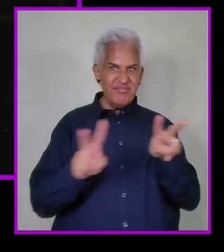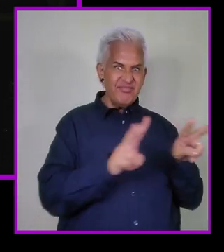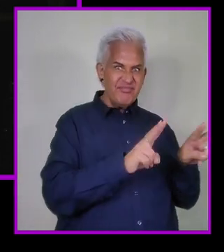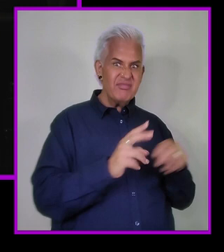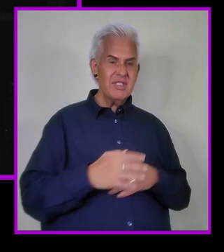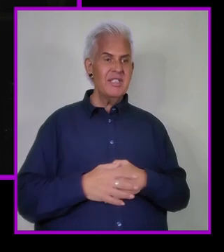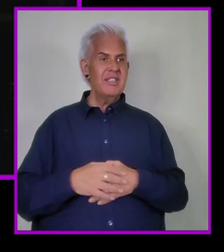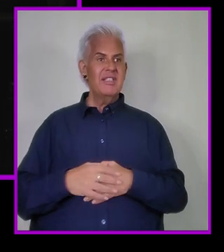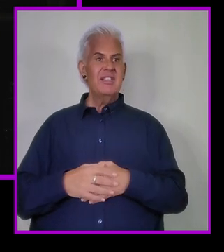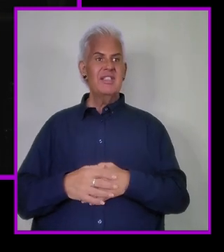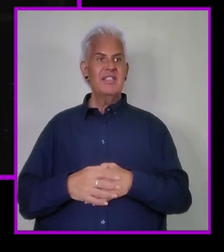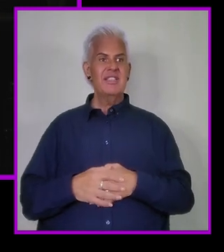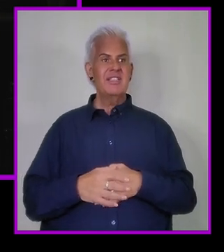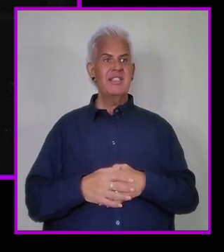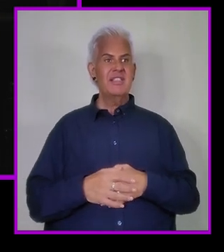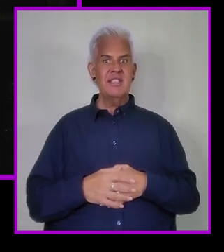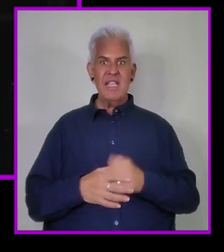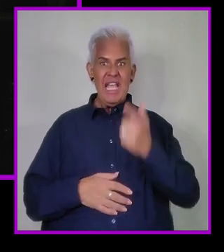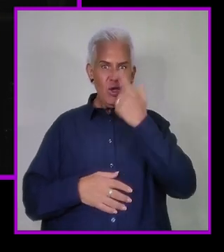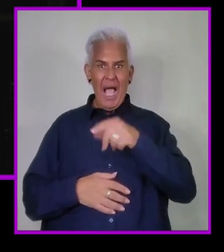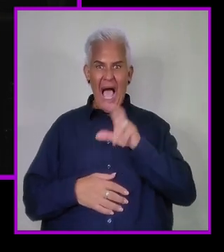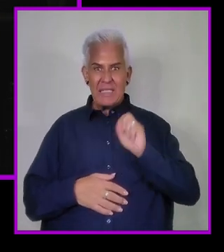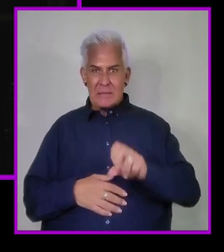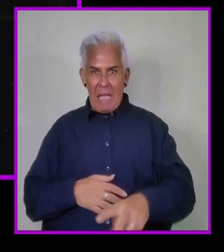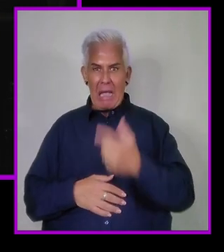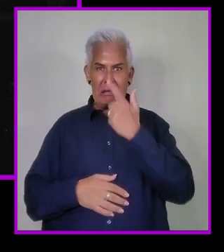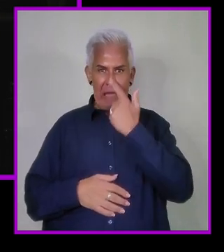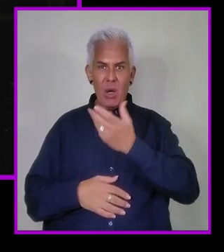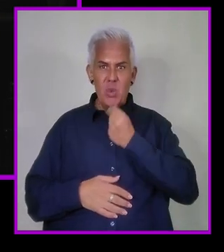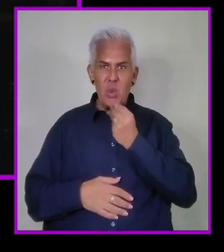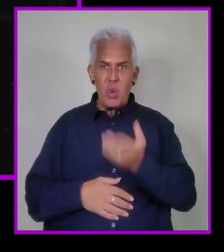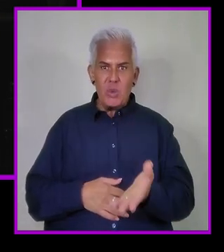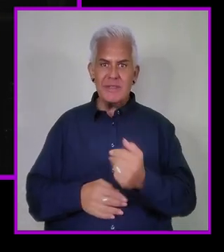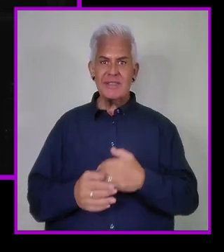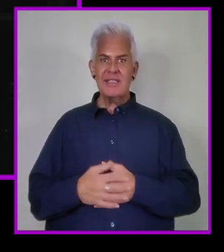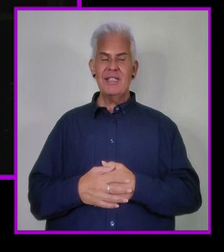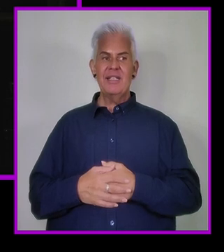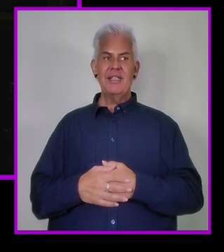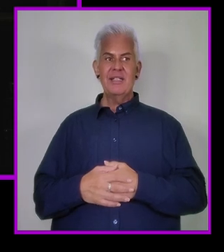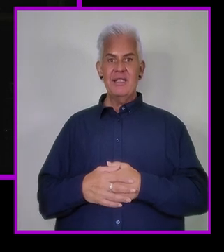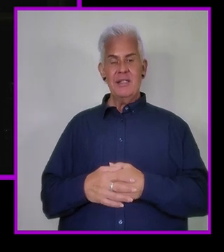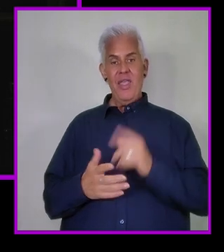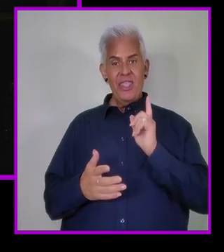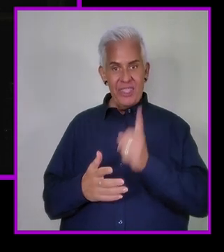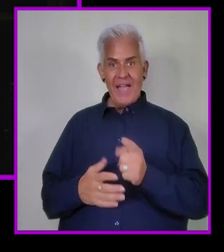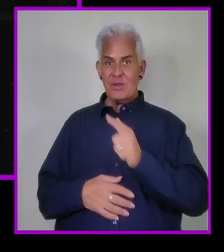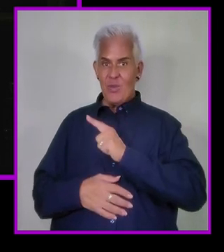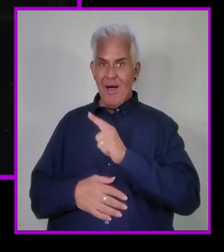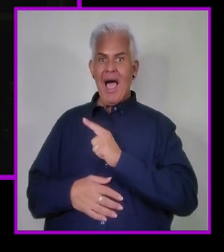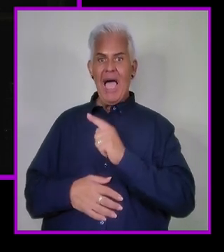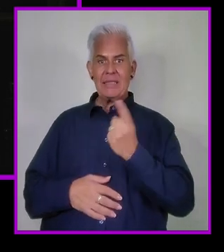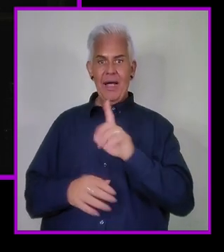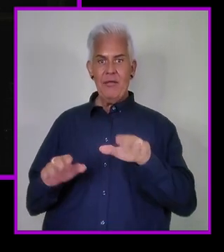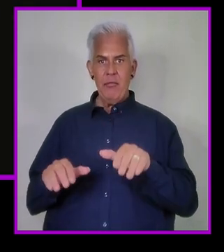lift. And it's just like, if you can take the stairs, you should take the stairs. And you see, that is partly as well why she took a